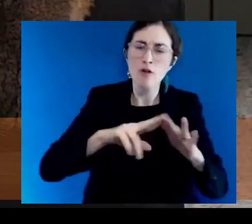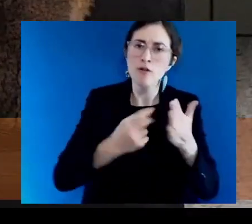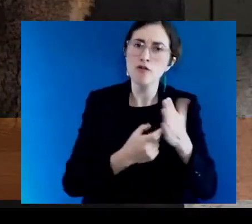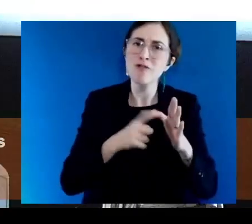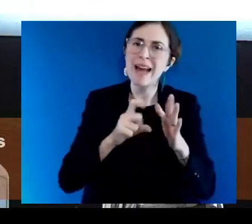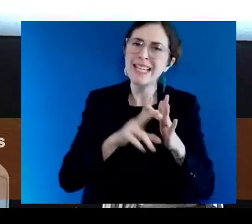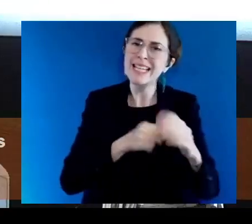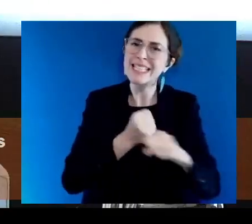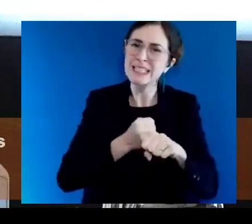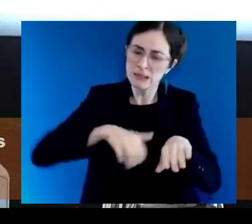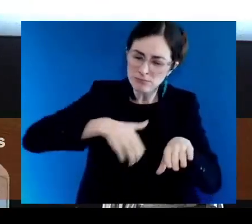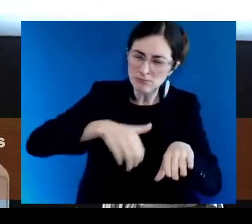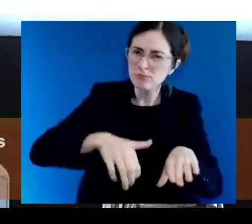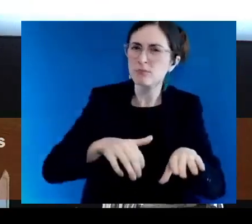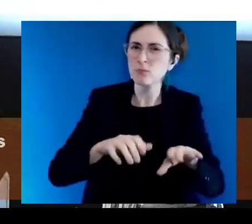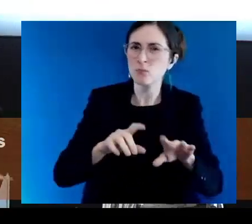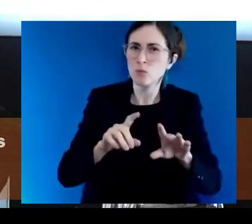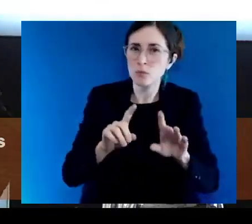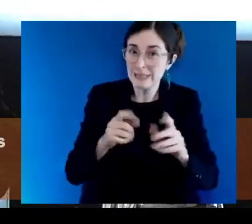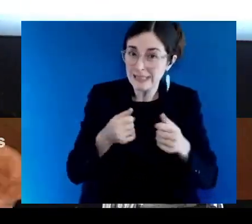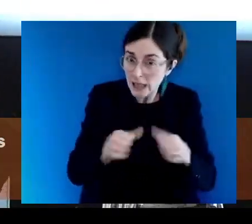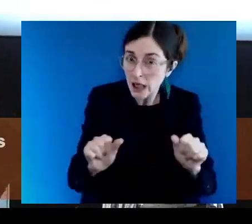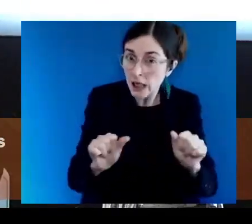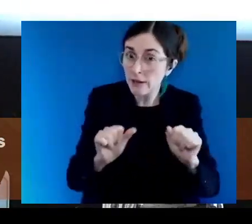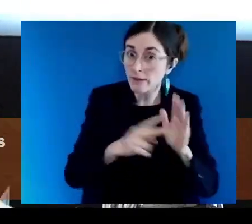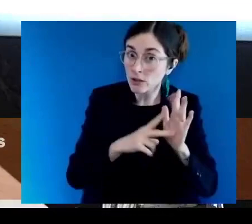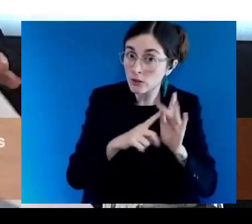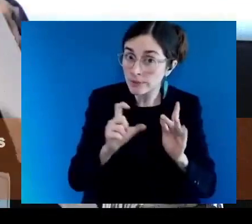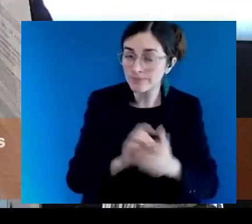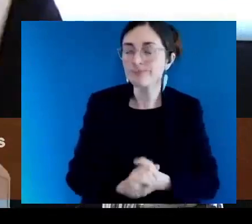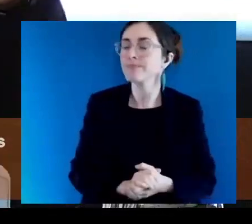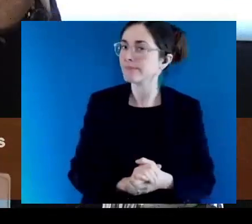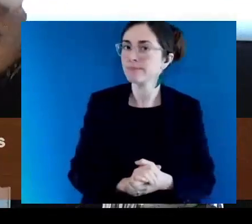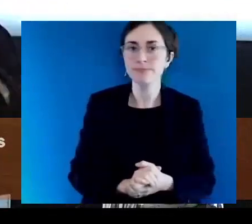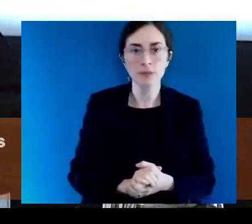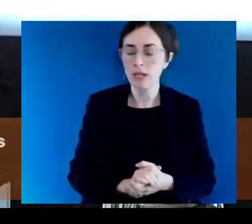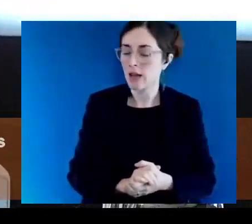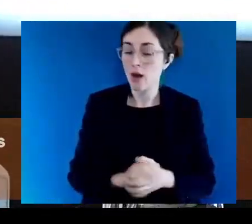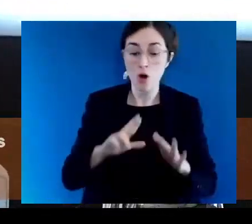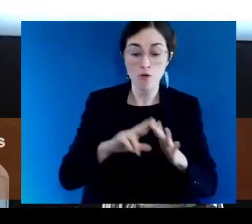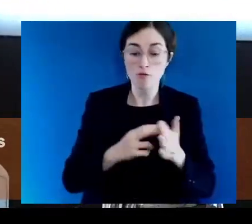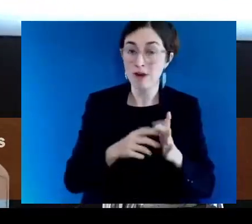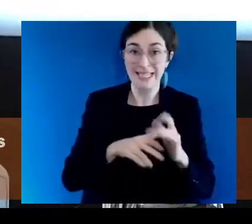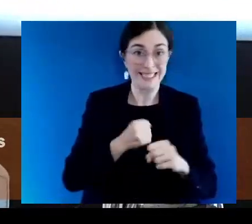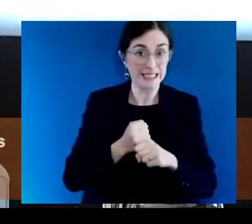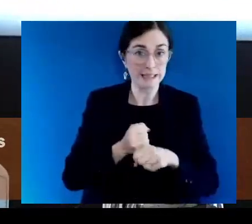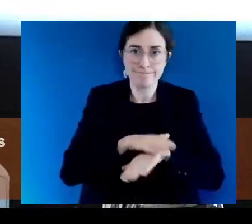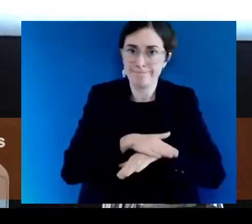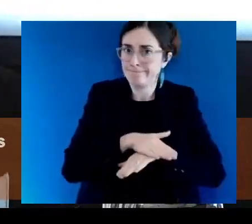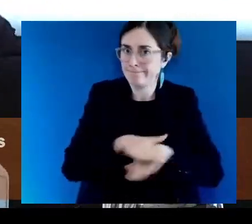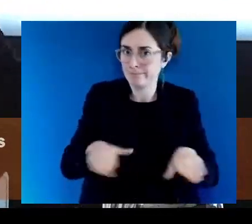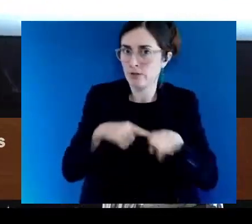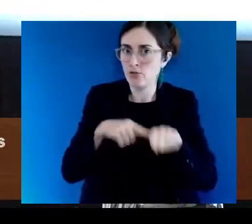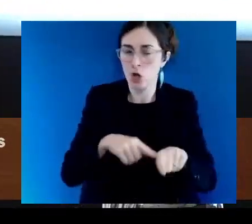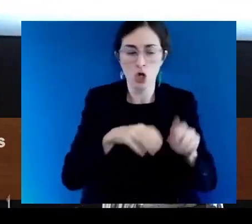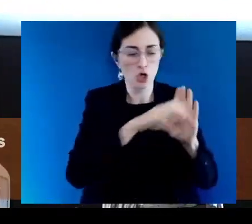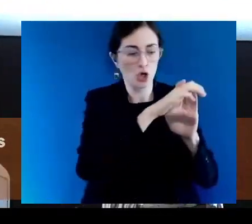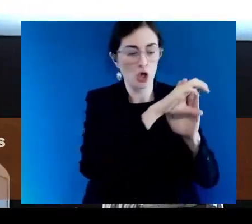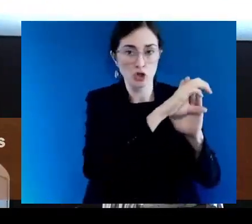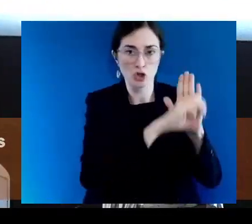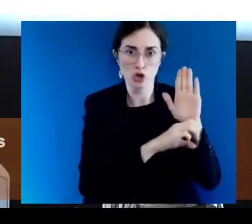Victoria? Fracking is not permissible according to the Constitution of Victoria.